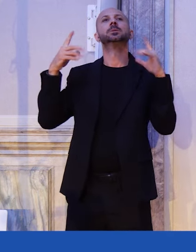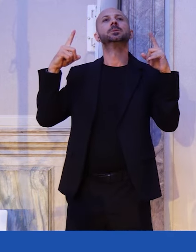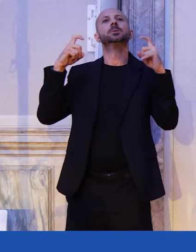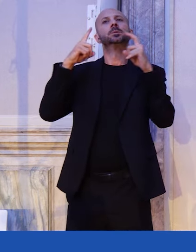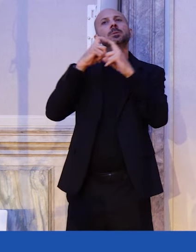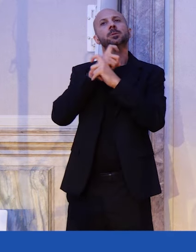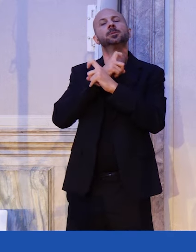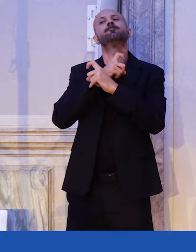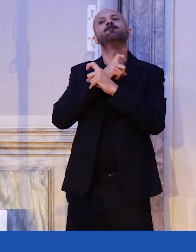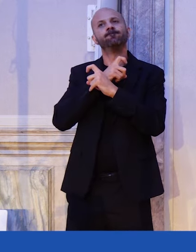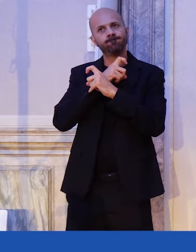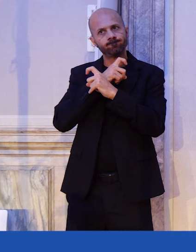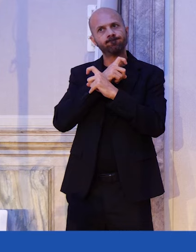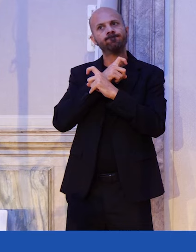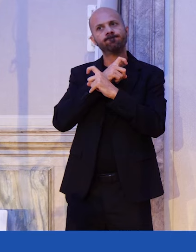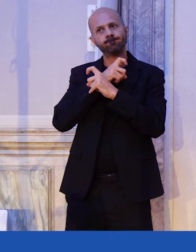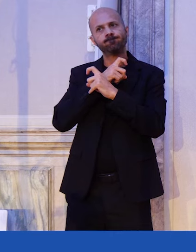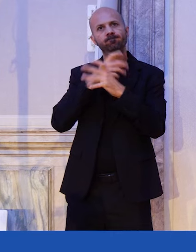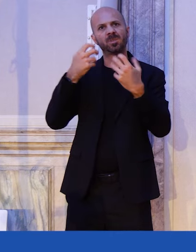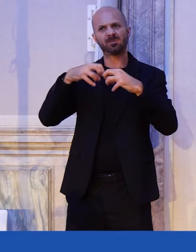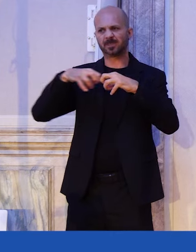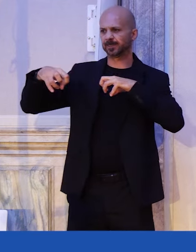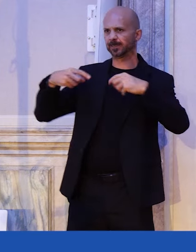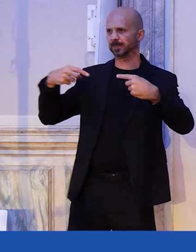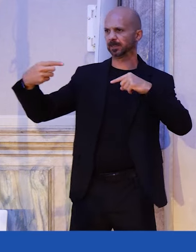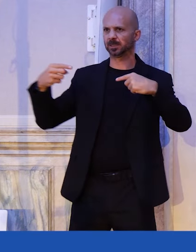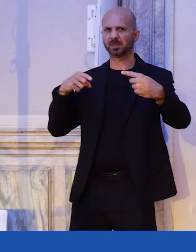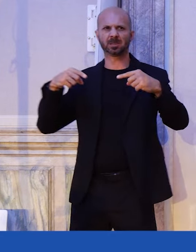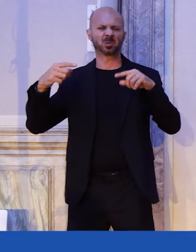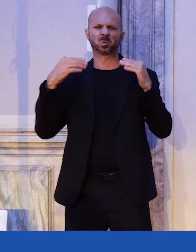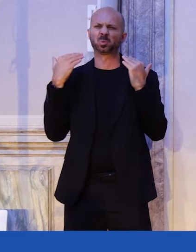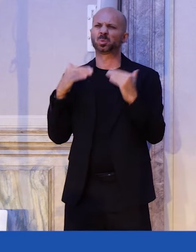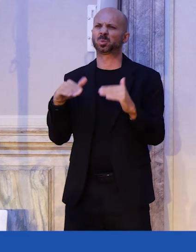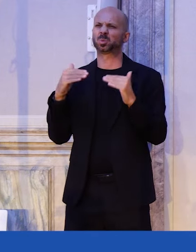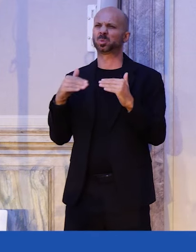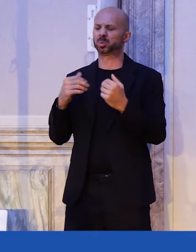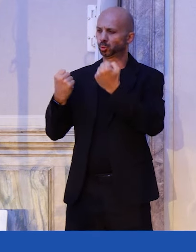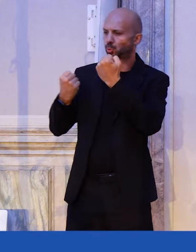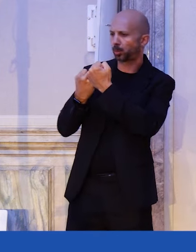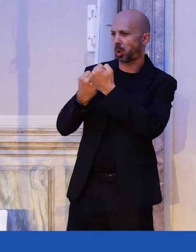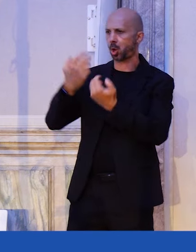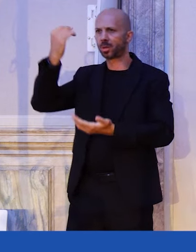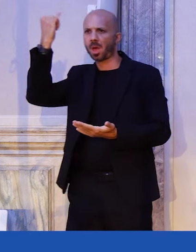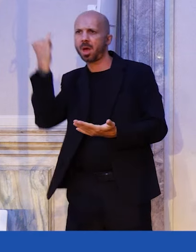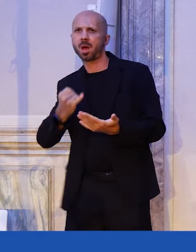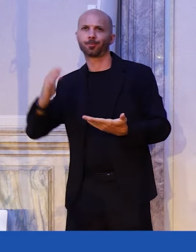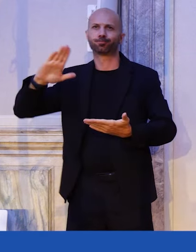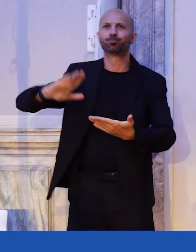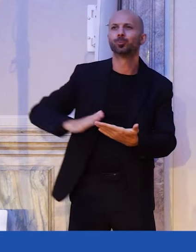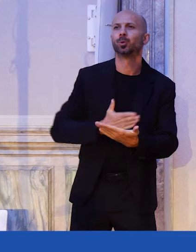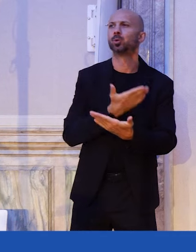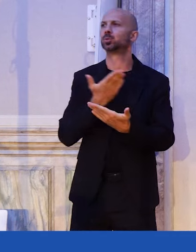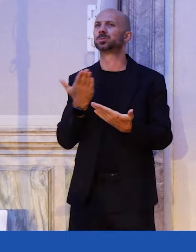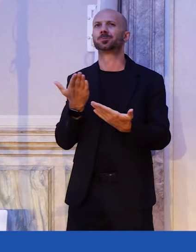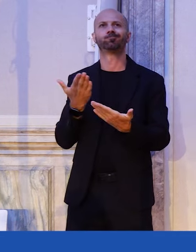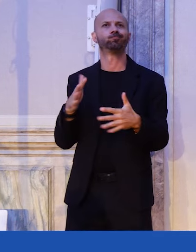divided and public support for the Arts and for music is altering it is exactly in such times is